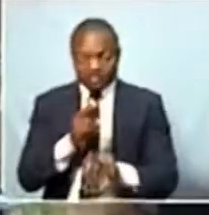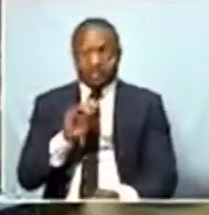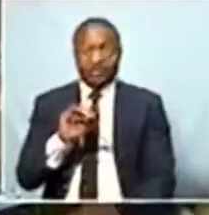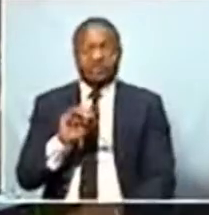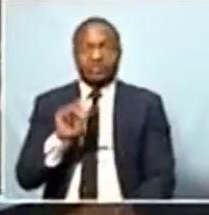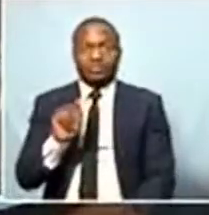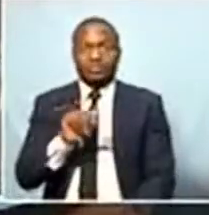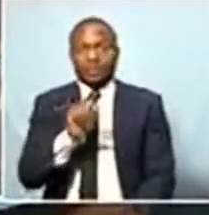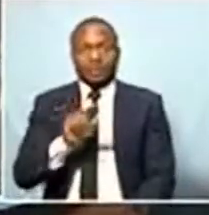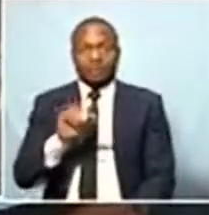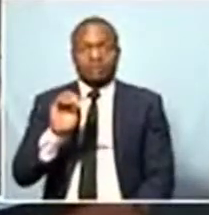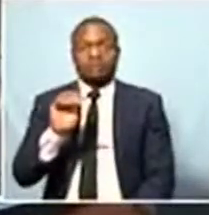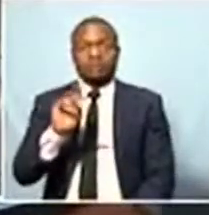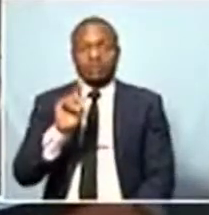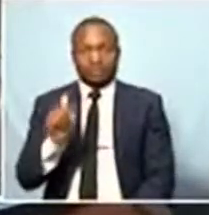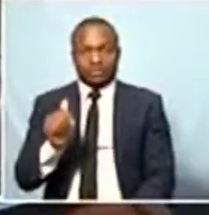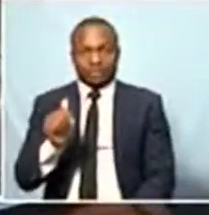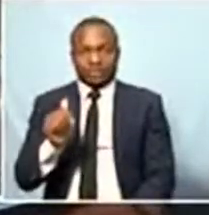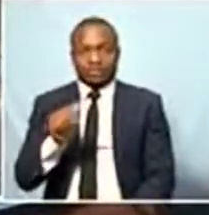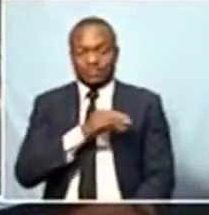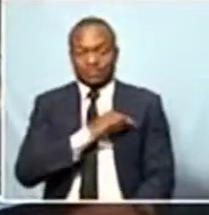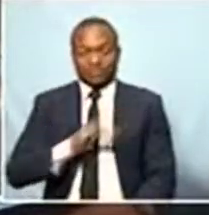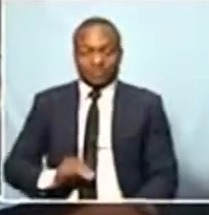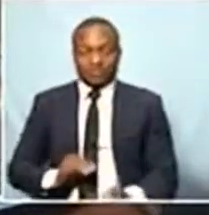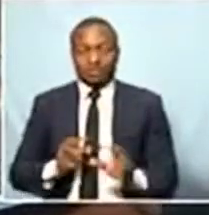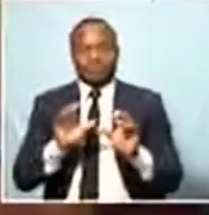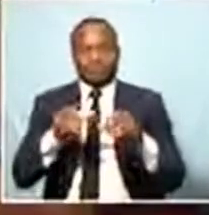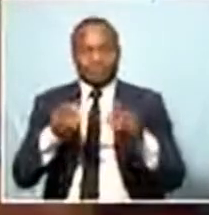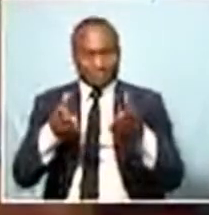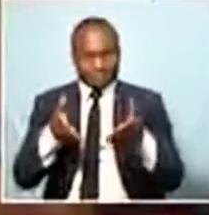nominated member and a member of this committee. Thank you.